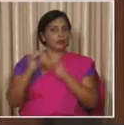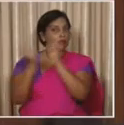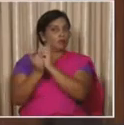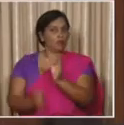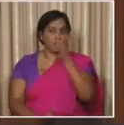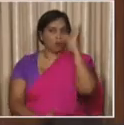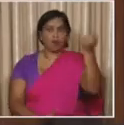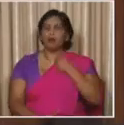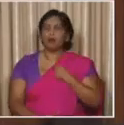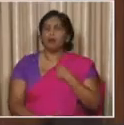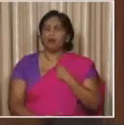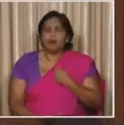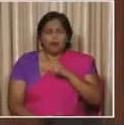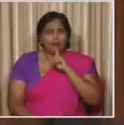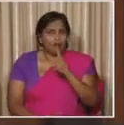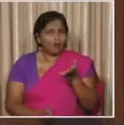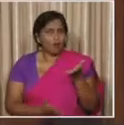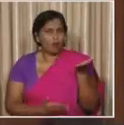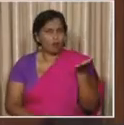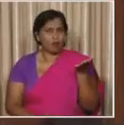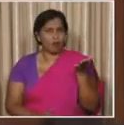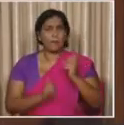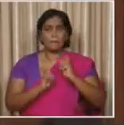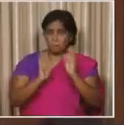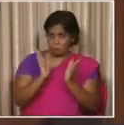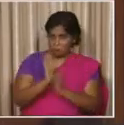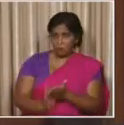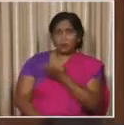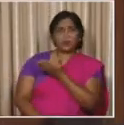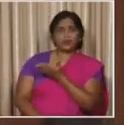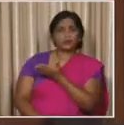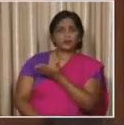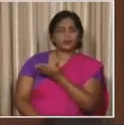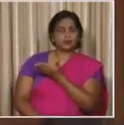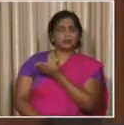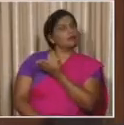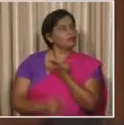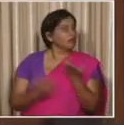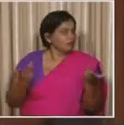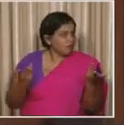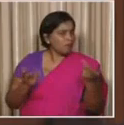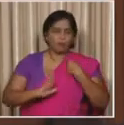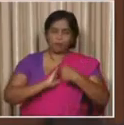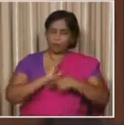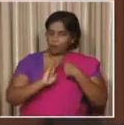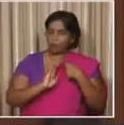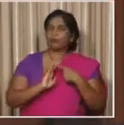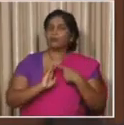Lanka. As a member of parliament of this house, as a citizen of this country,